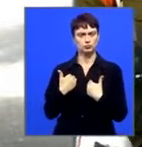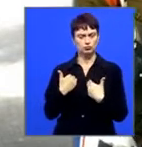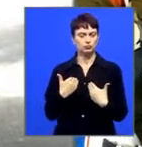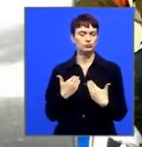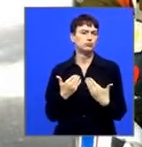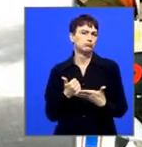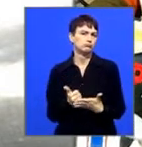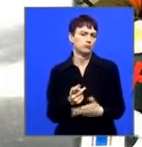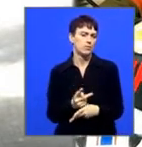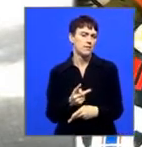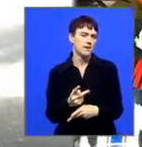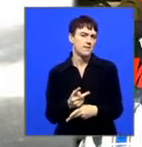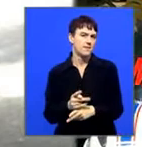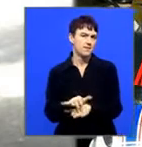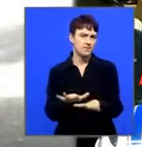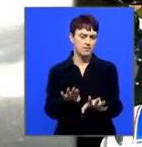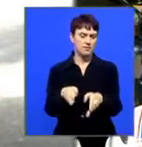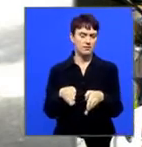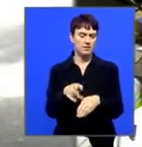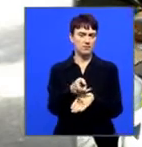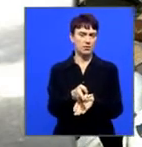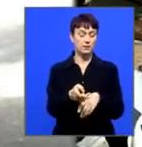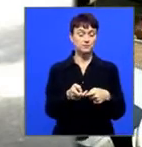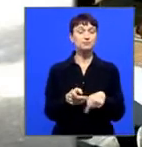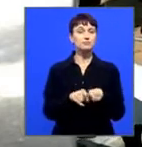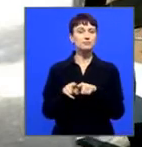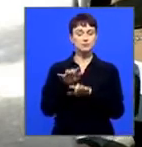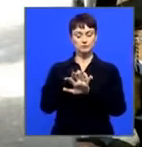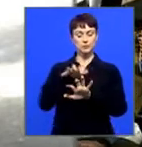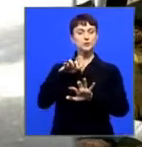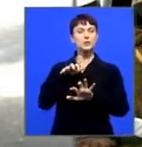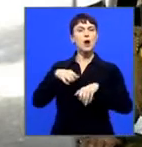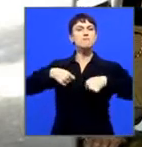There you can see the escort, 16 motorcycle riders